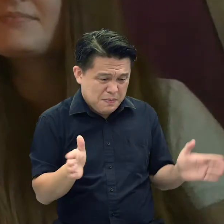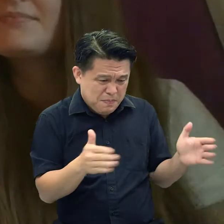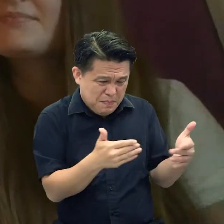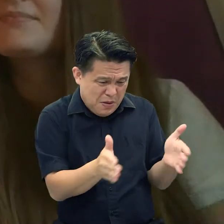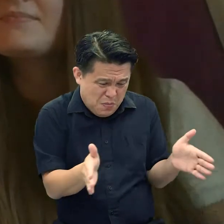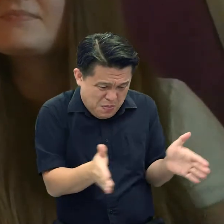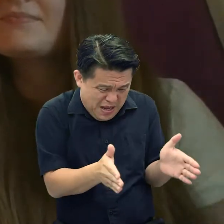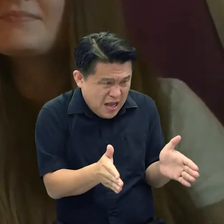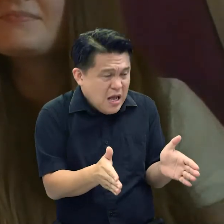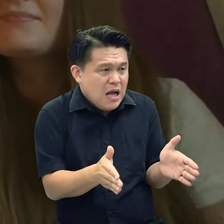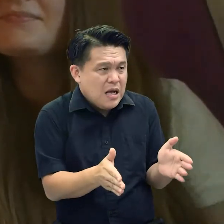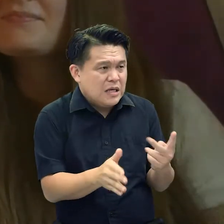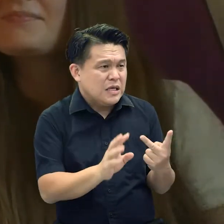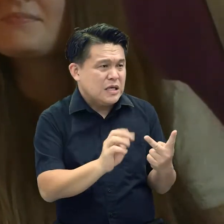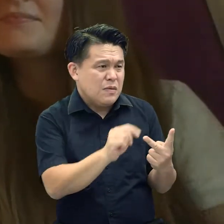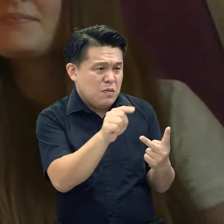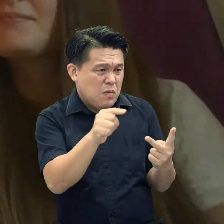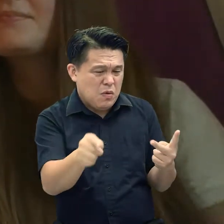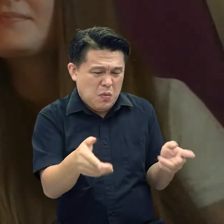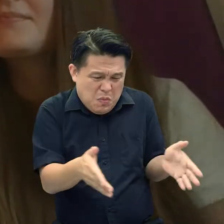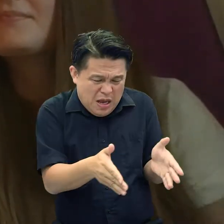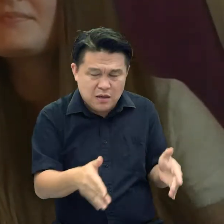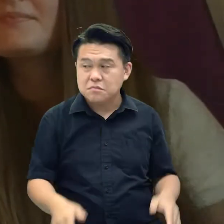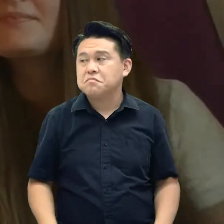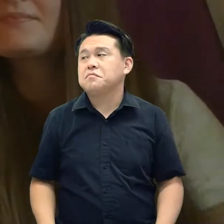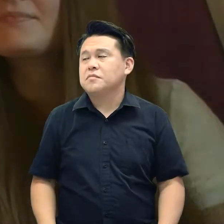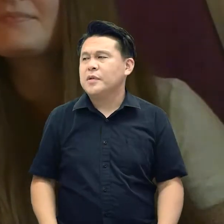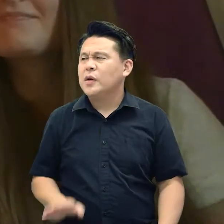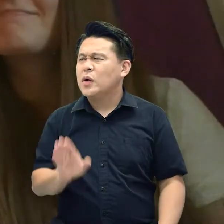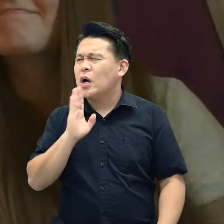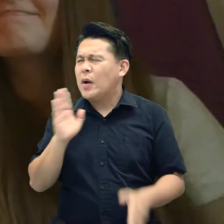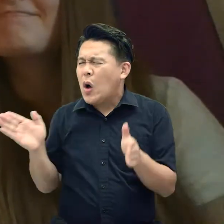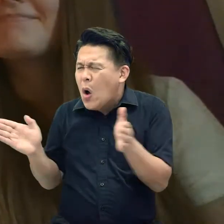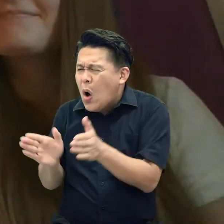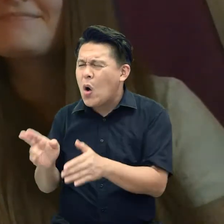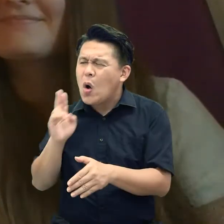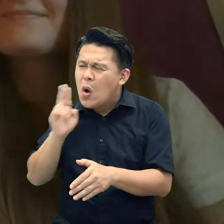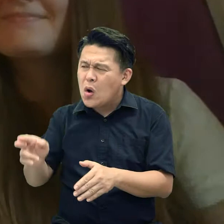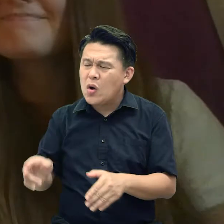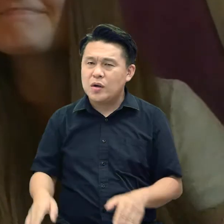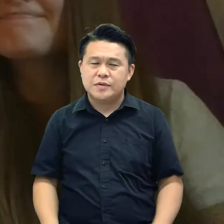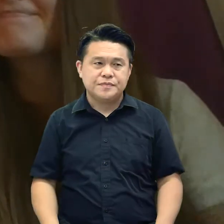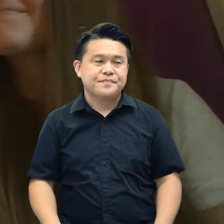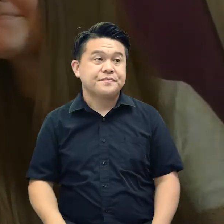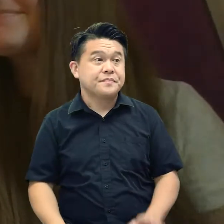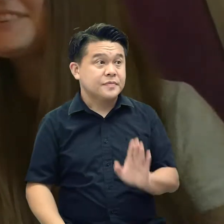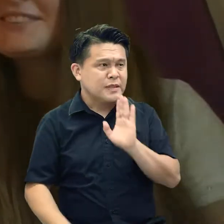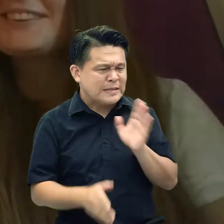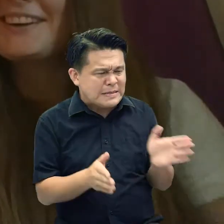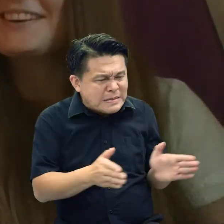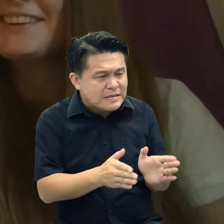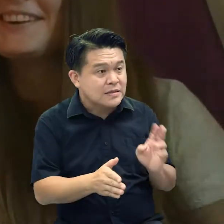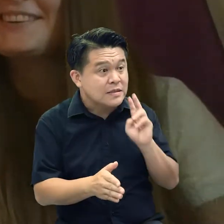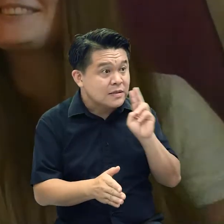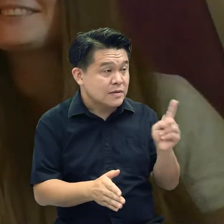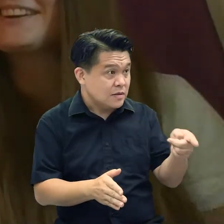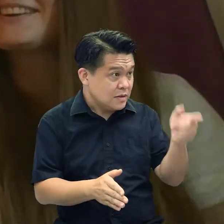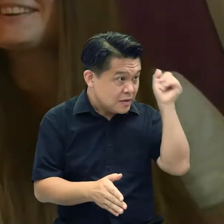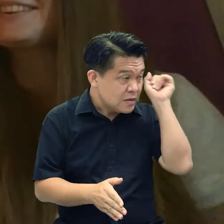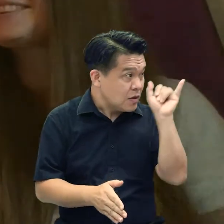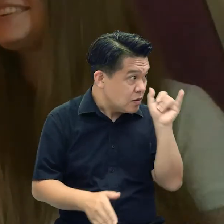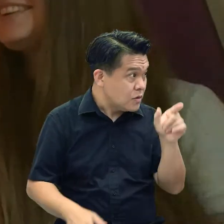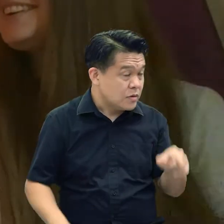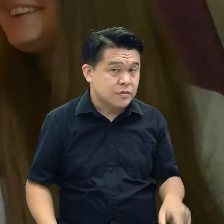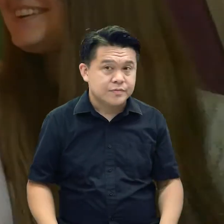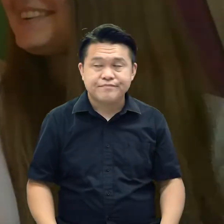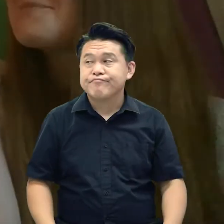in Gosiwon, only 2 square meter big. So it's nothing. It's tiny. Yeah. It is